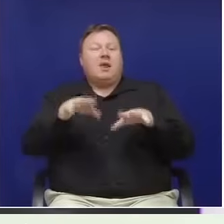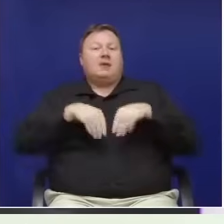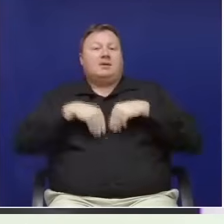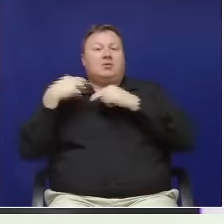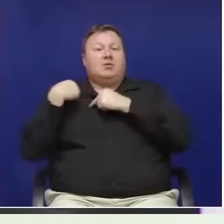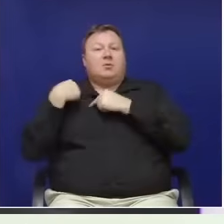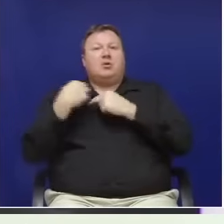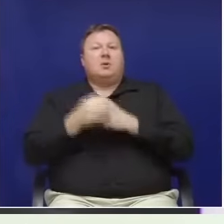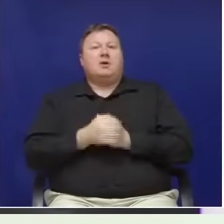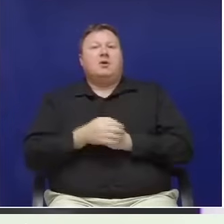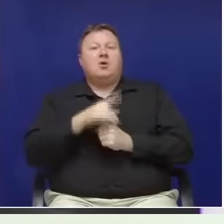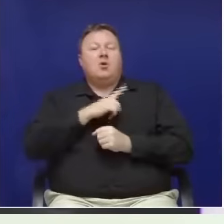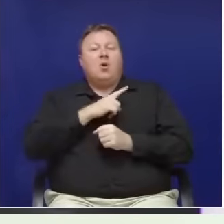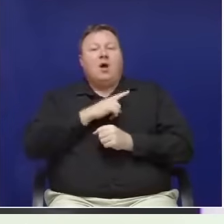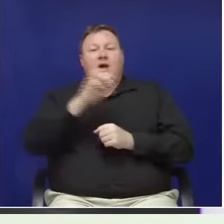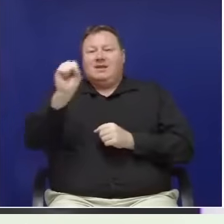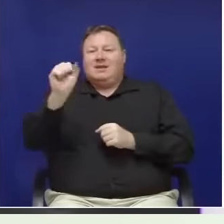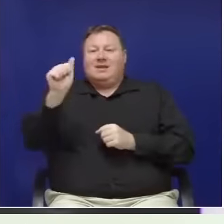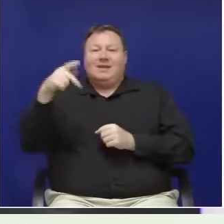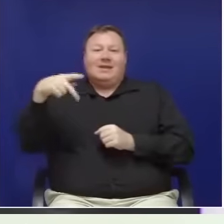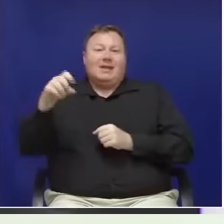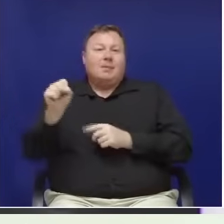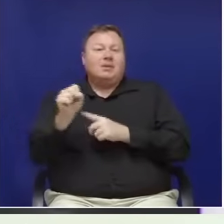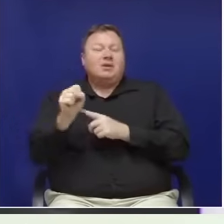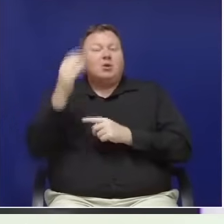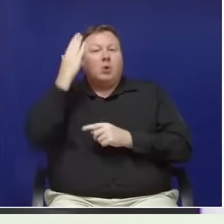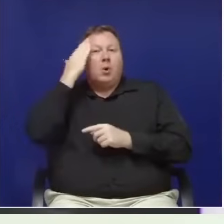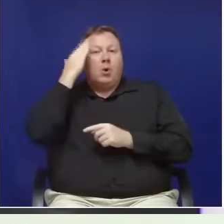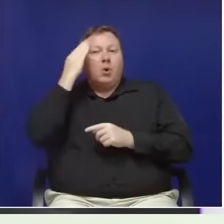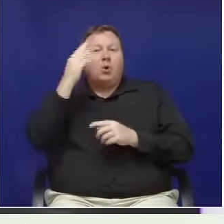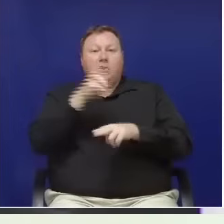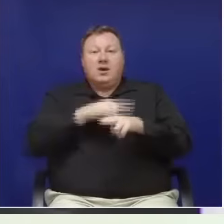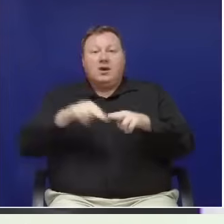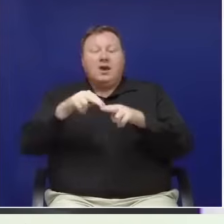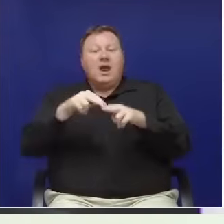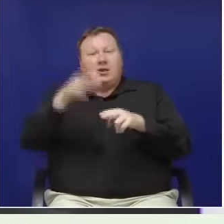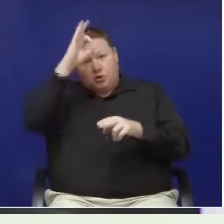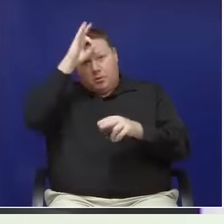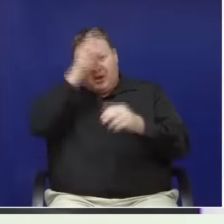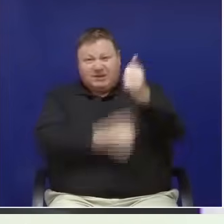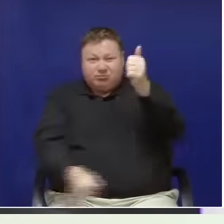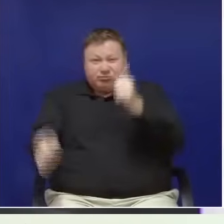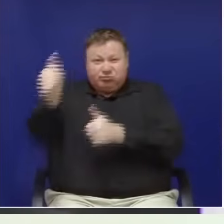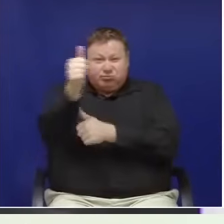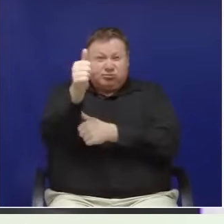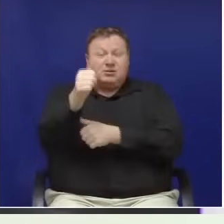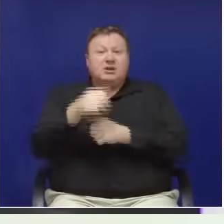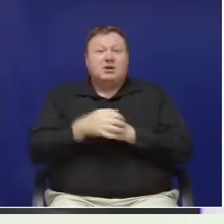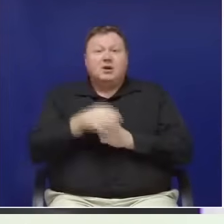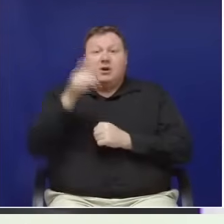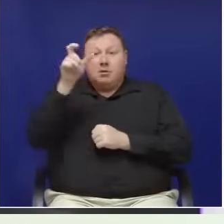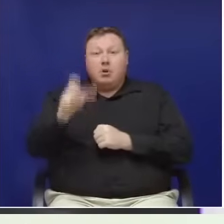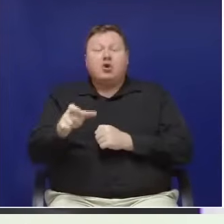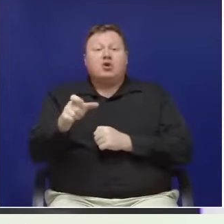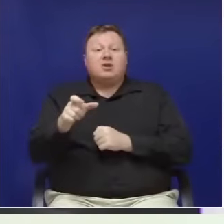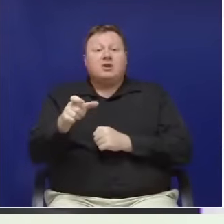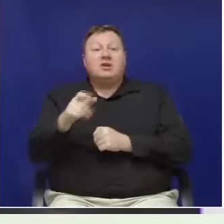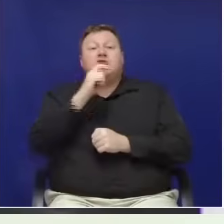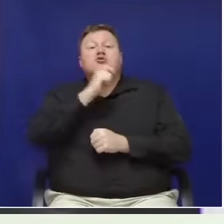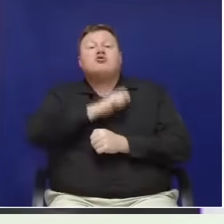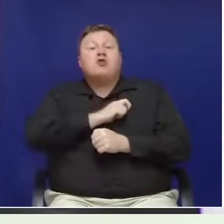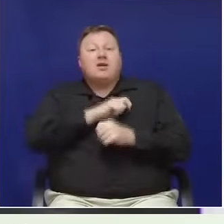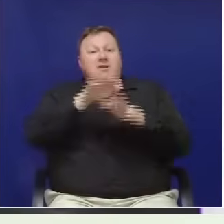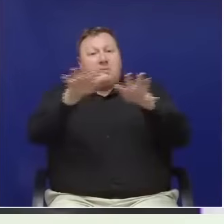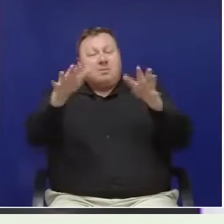so that the SAPS will know when we've appointed the National Police Commissioner, we have somebody that enjoys the trust of